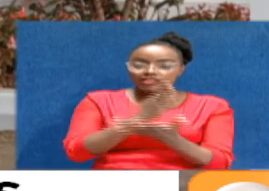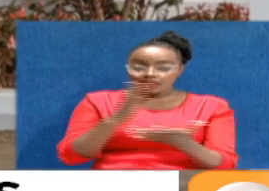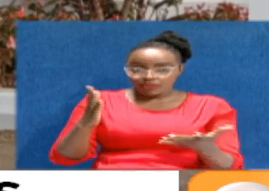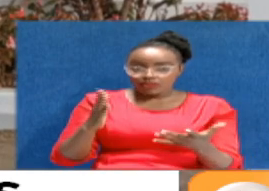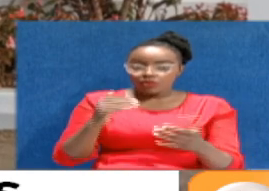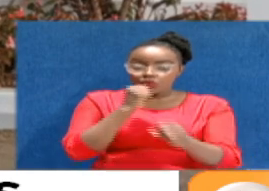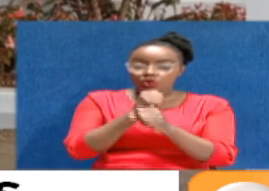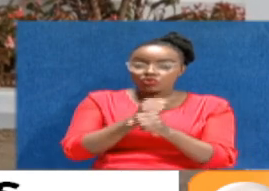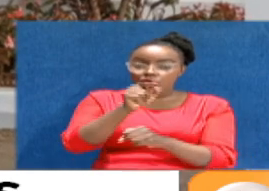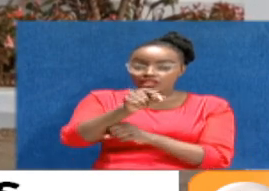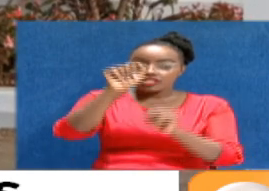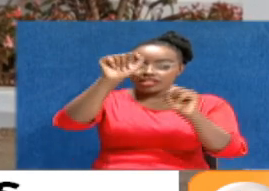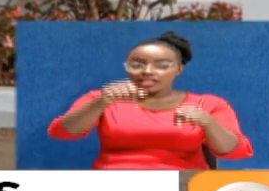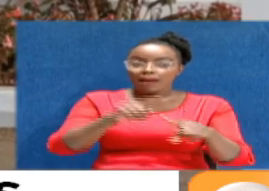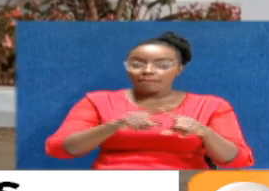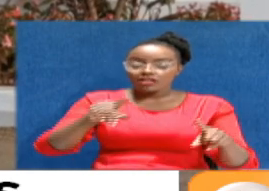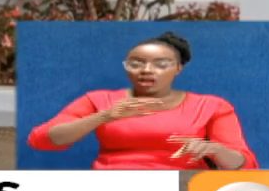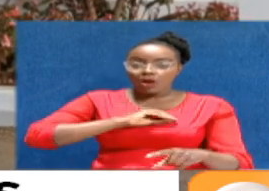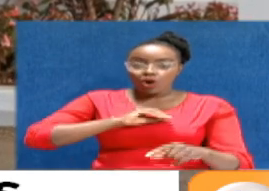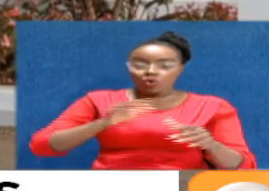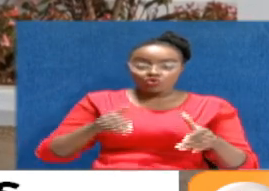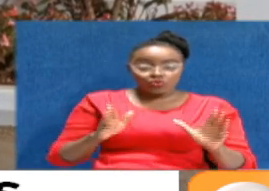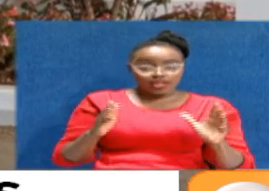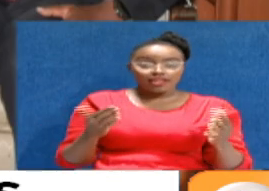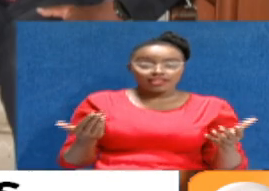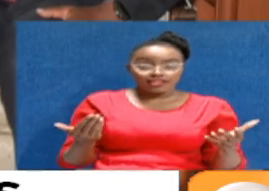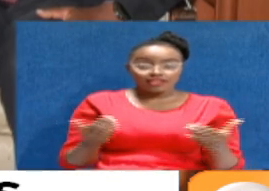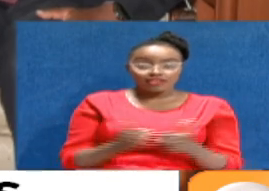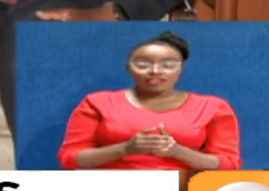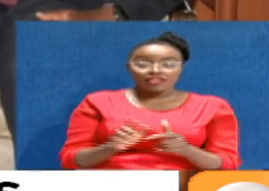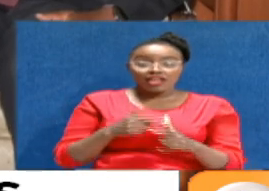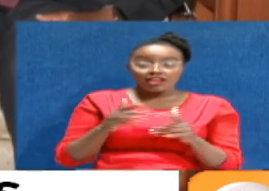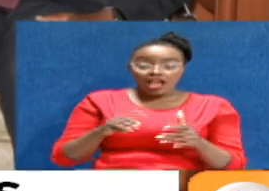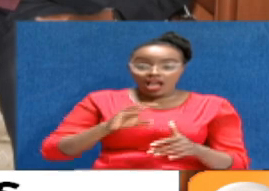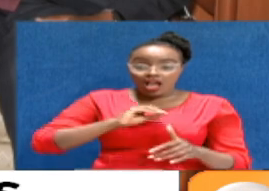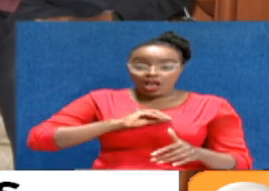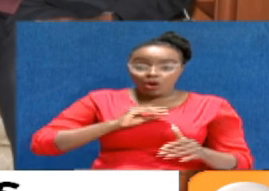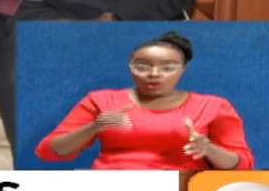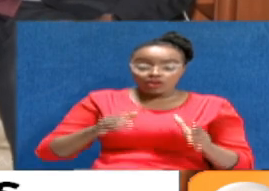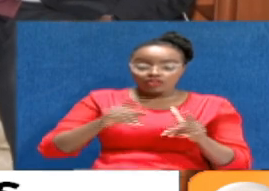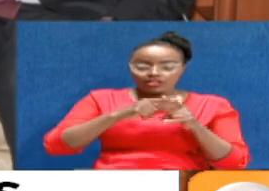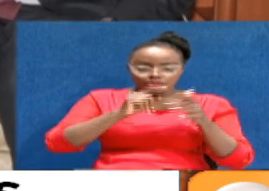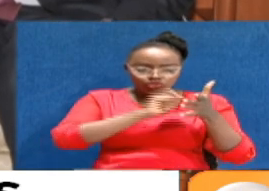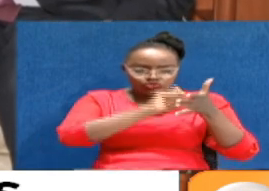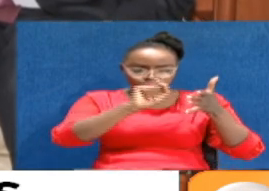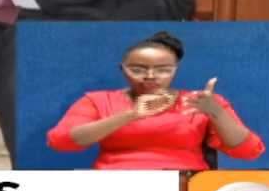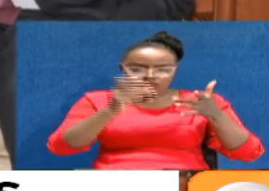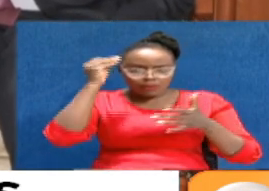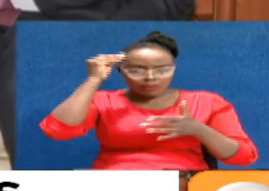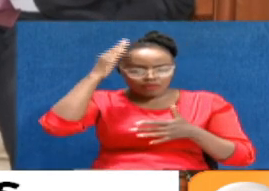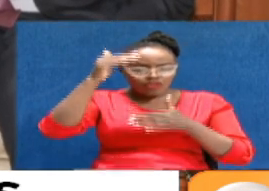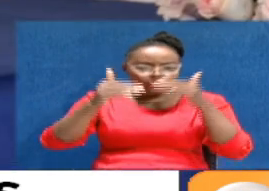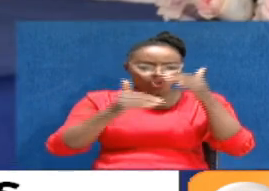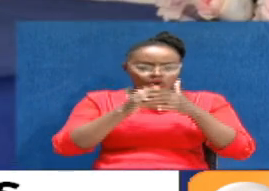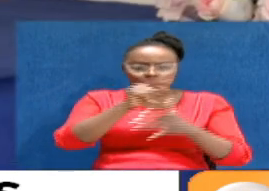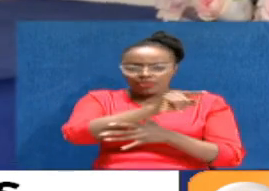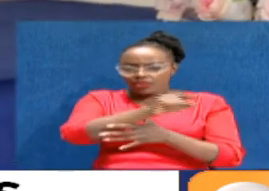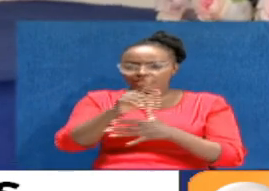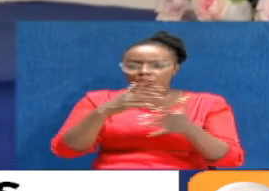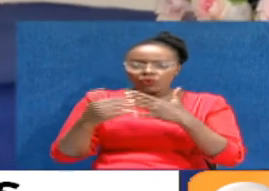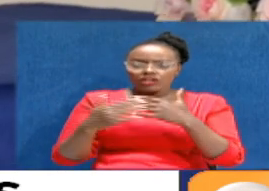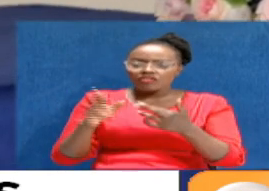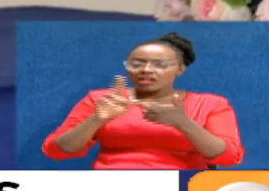There was something there. We'll do this thing, but we'll do it our way. Yeah. Yes. And our way is where we should underline as Kenyans that even all these ties